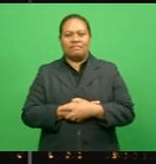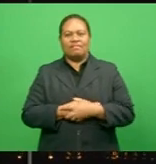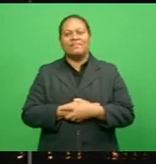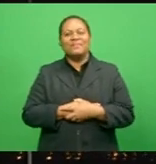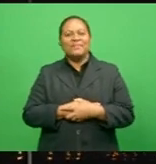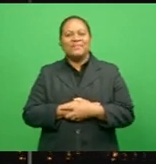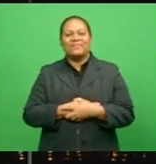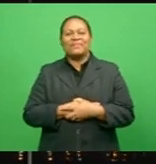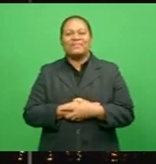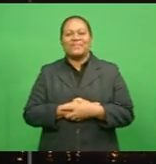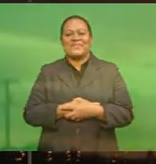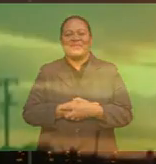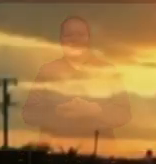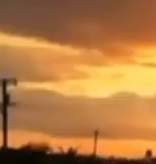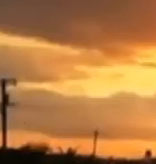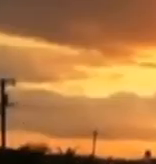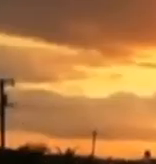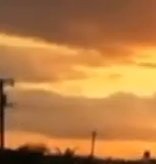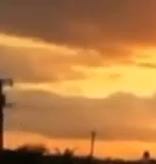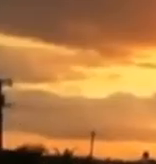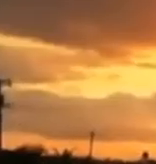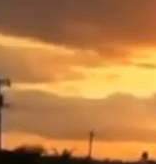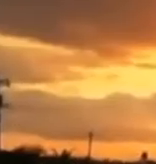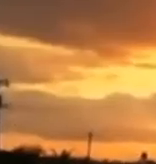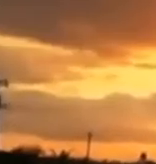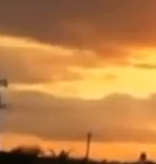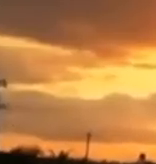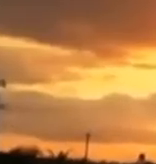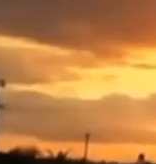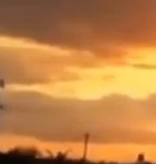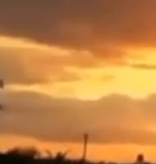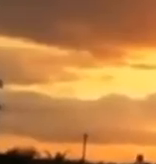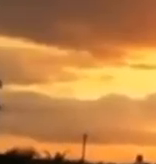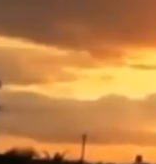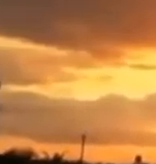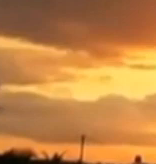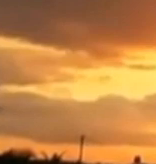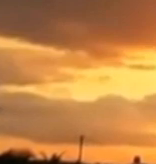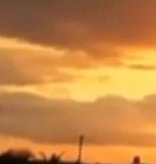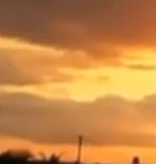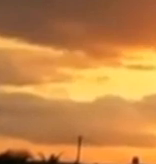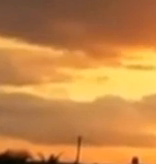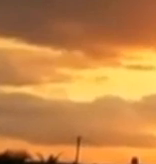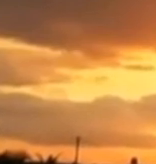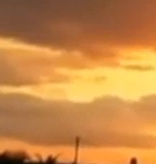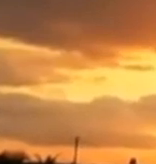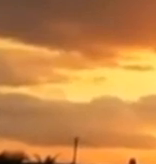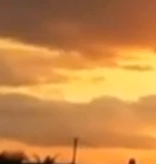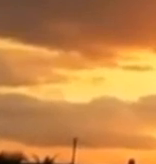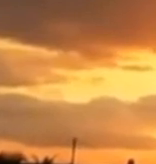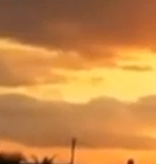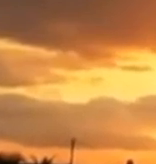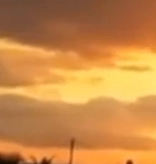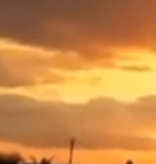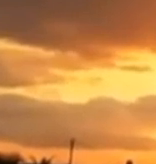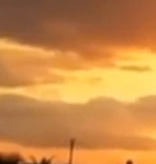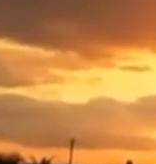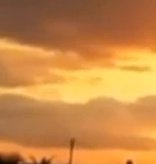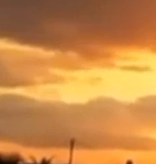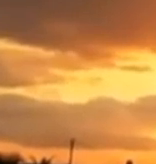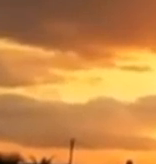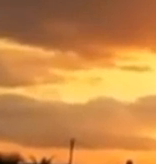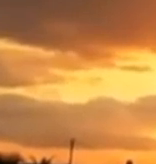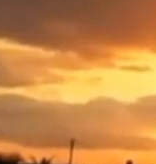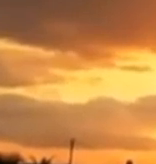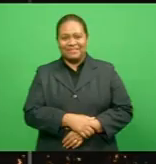answer. And on to our shot of the day, first one for the week. This sunset is all the more special because it marked the end of Fiji Day celebrations